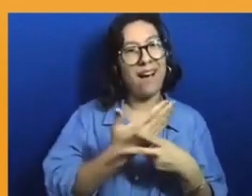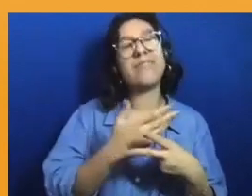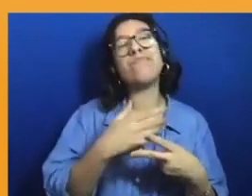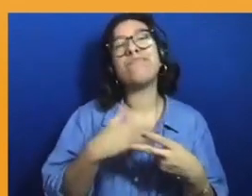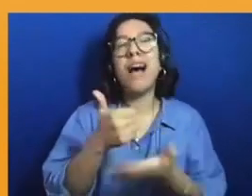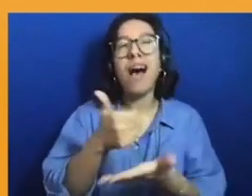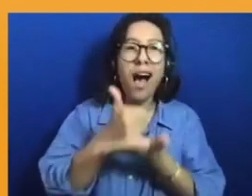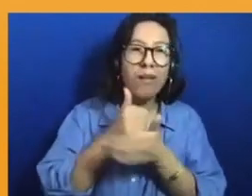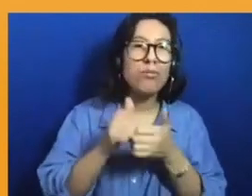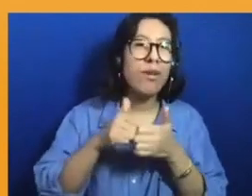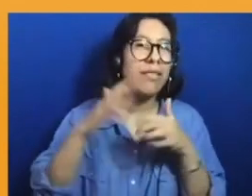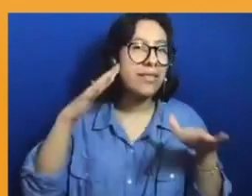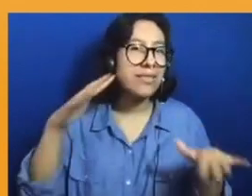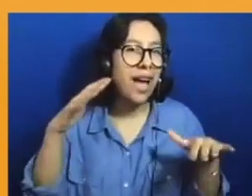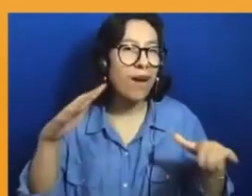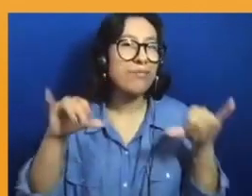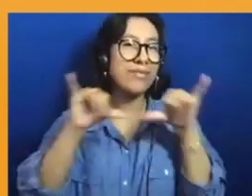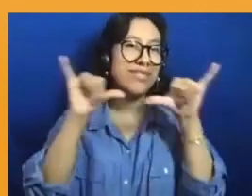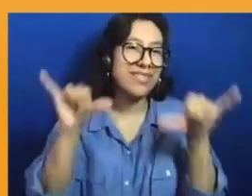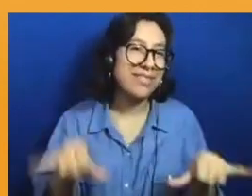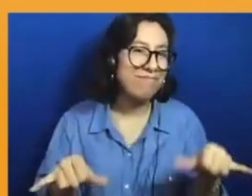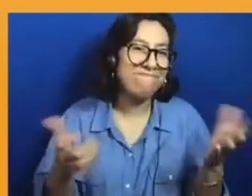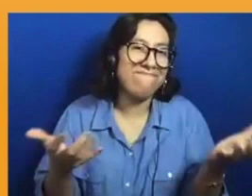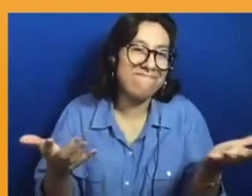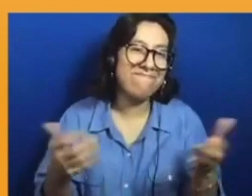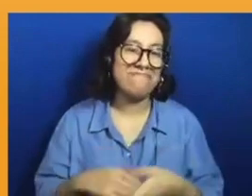the sound system